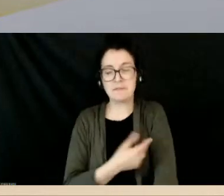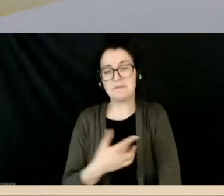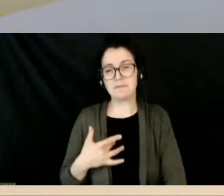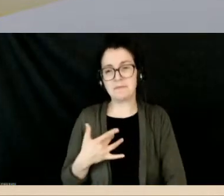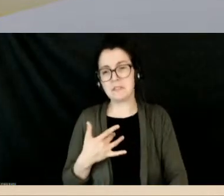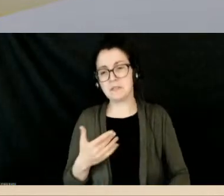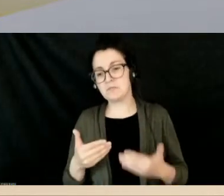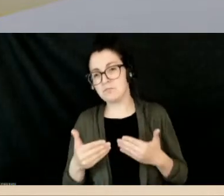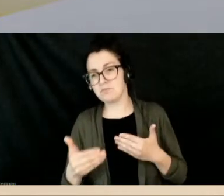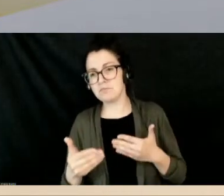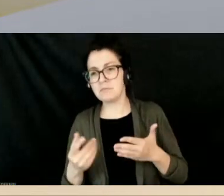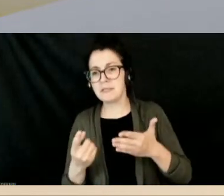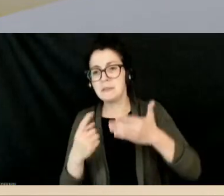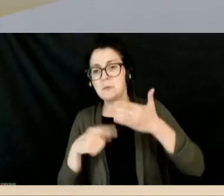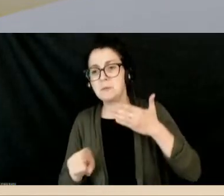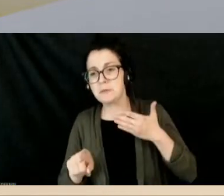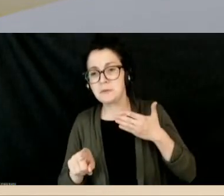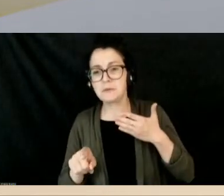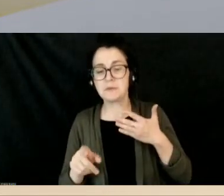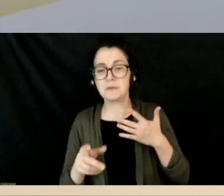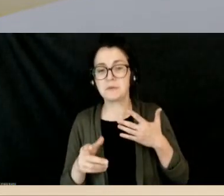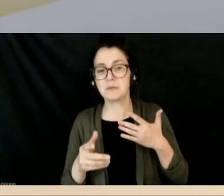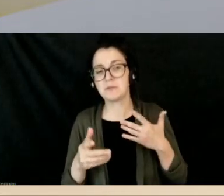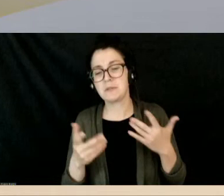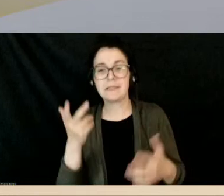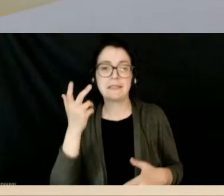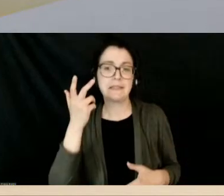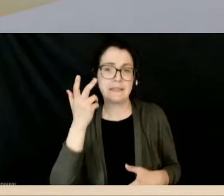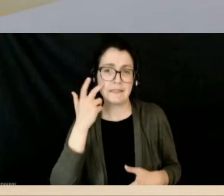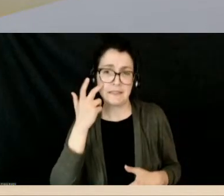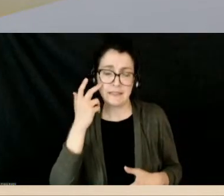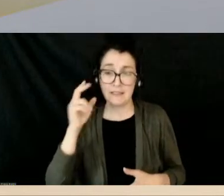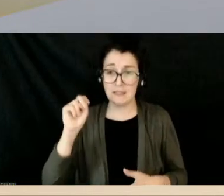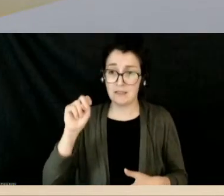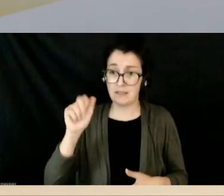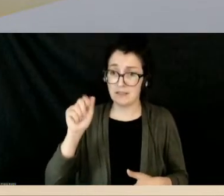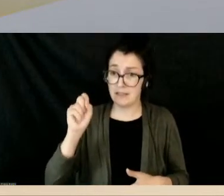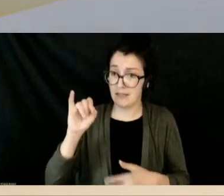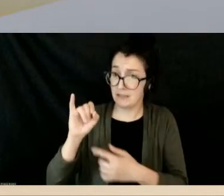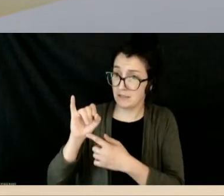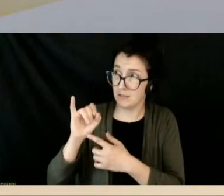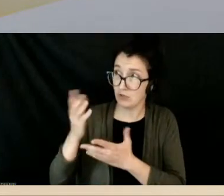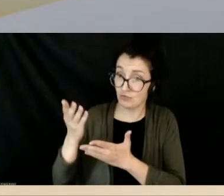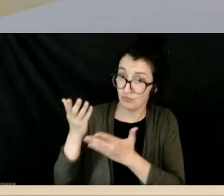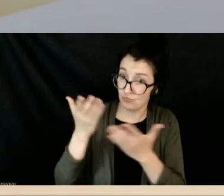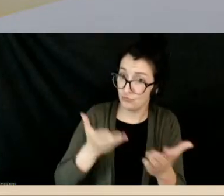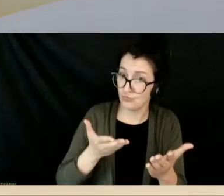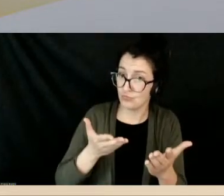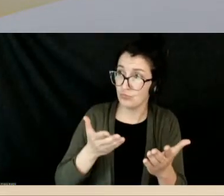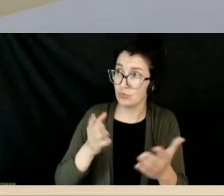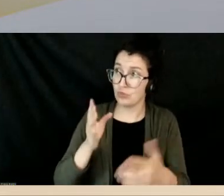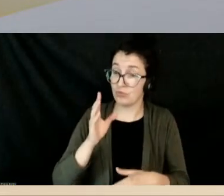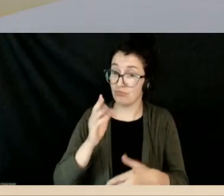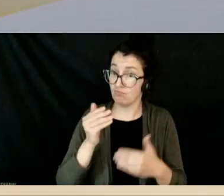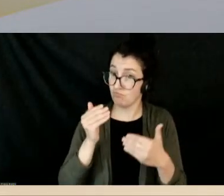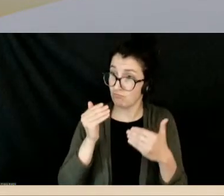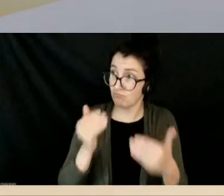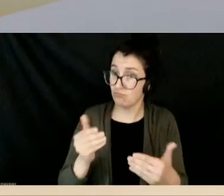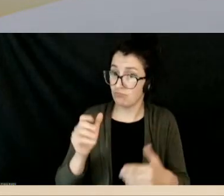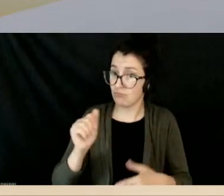hoping the guidance around from NACI about the second dose recommendations for those who